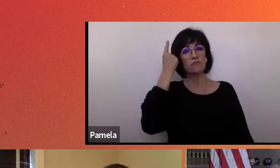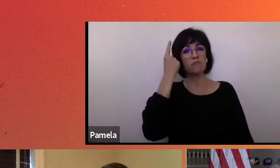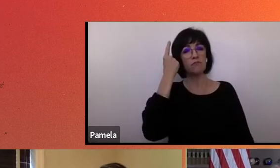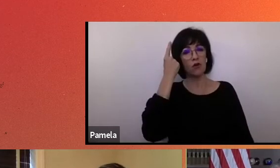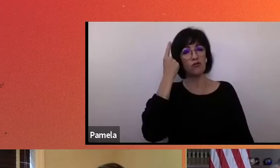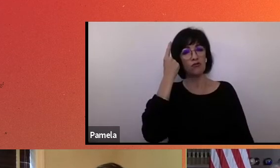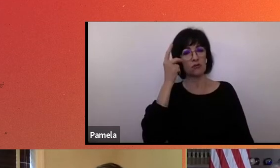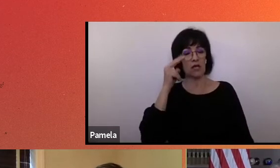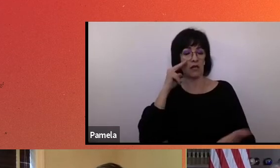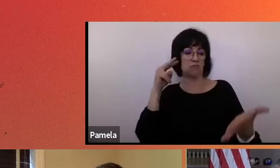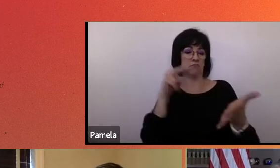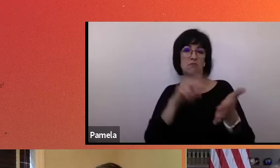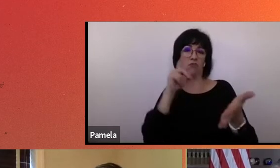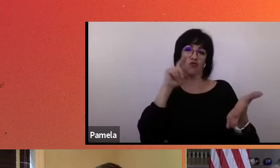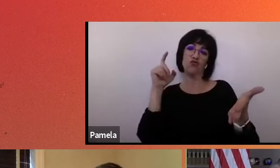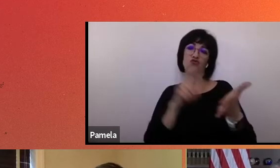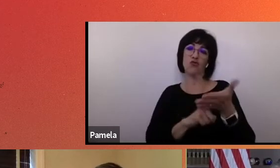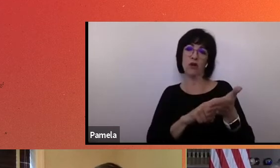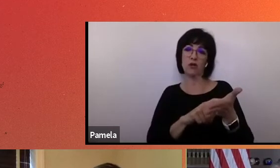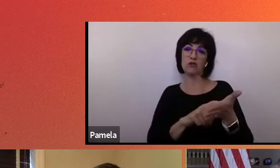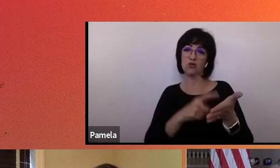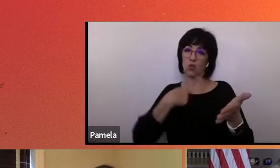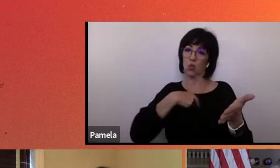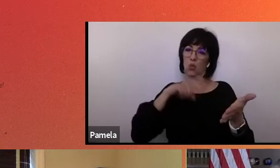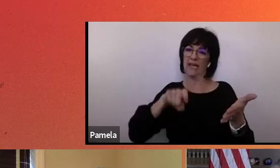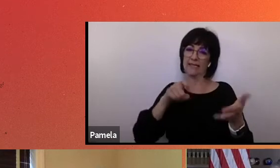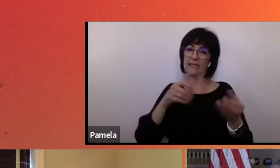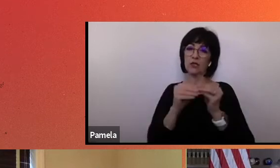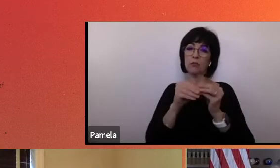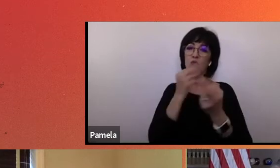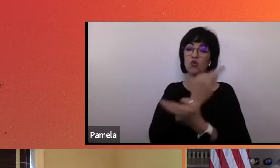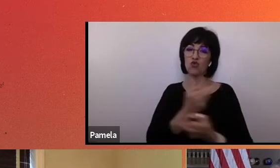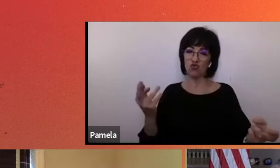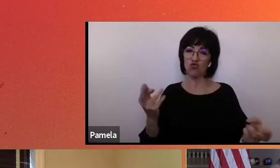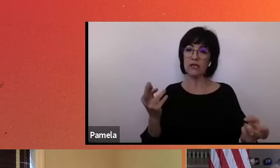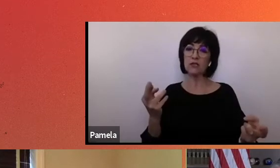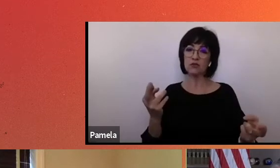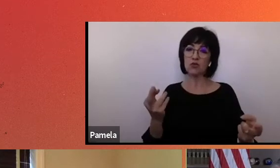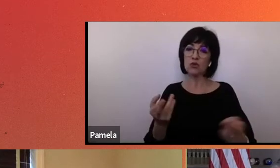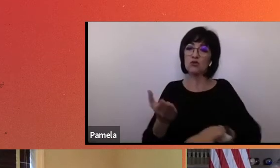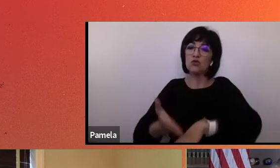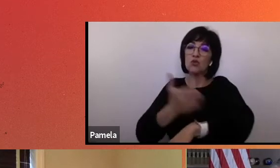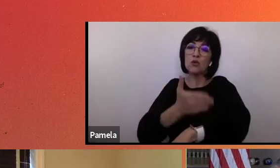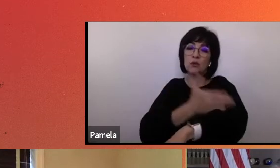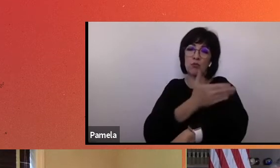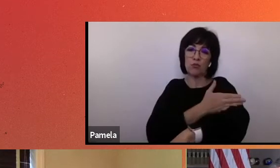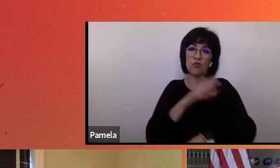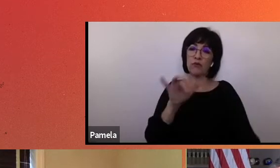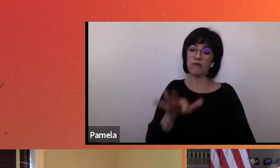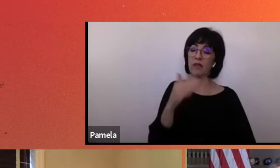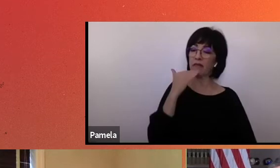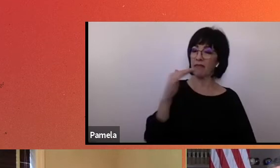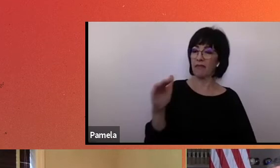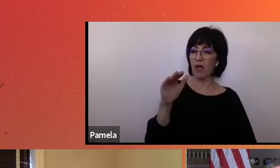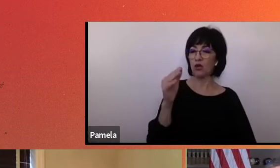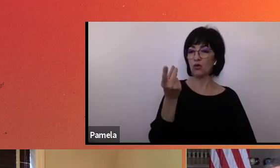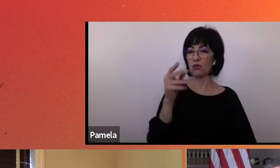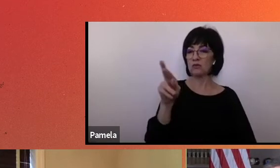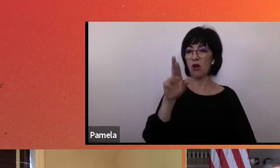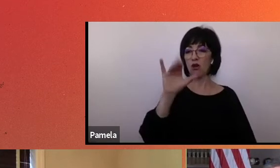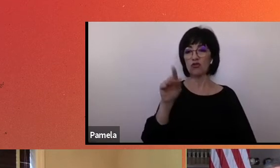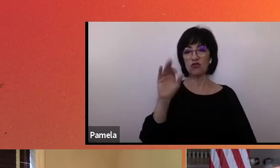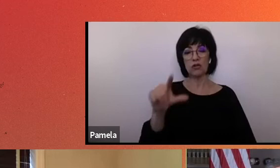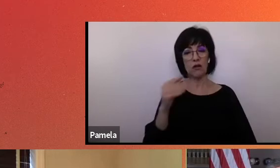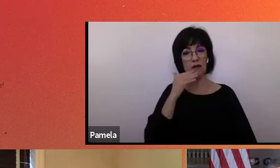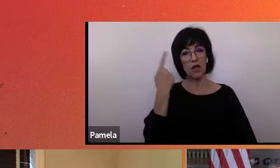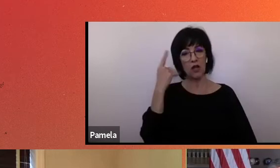the resources necessary to carry the work forward. Thank you, Dr. Young, and thank you for your efforts